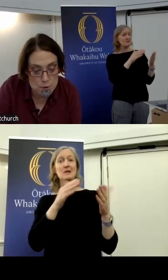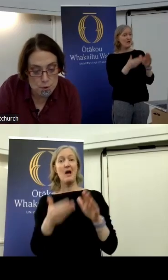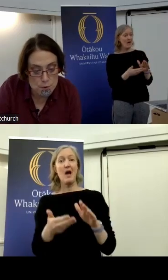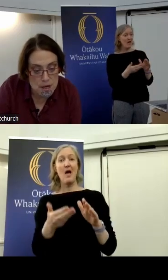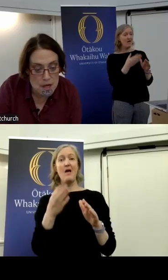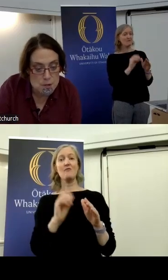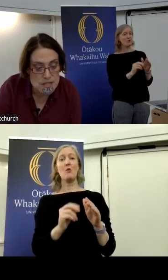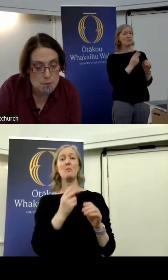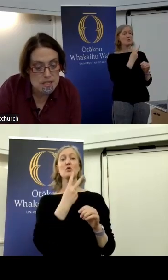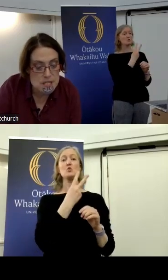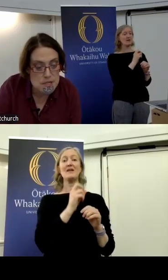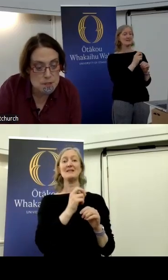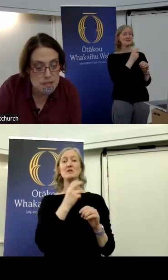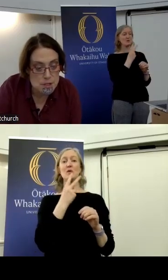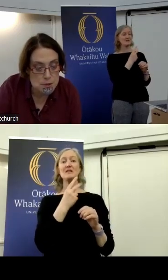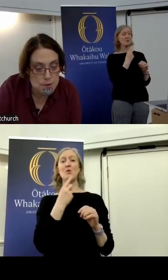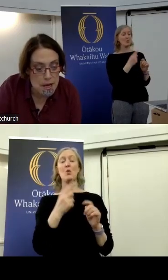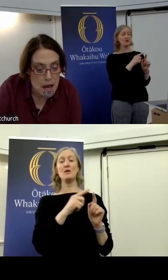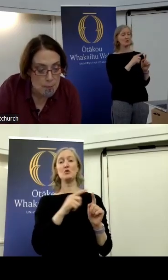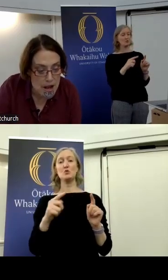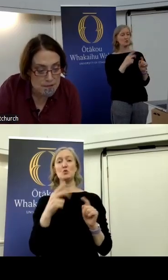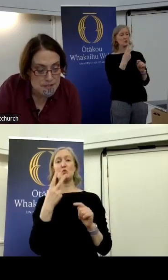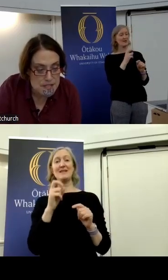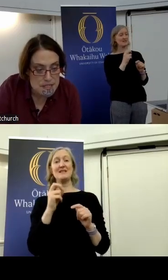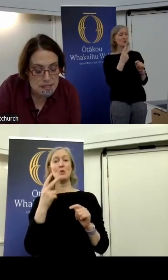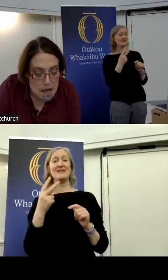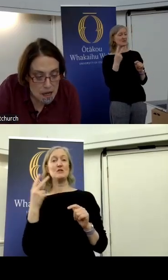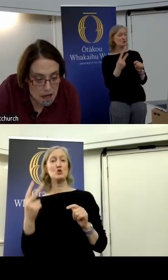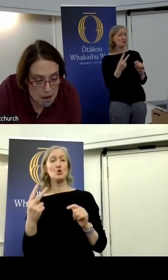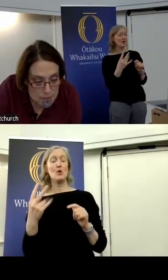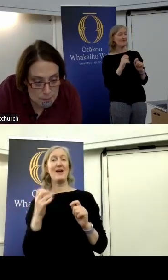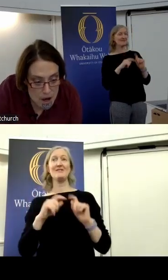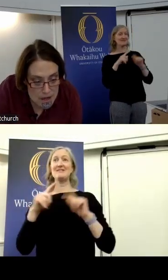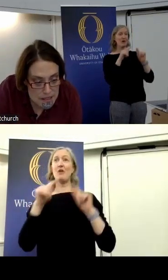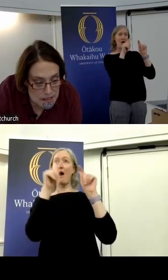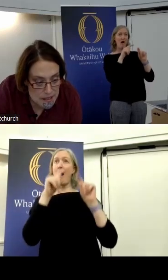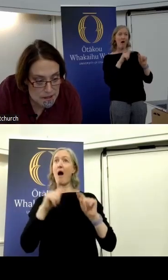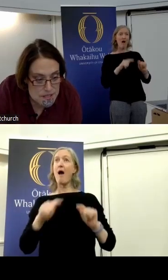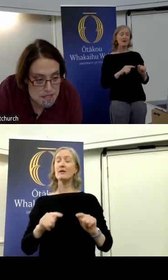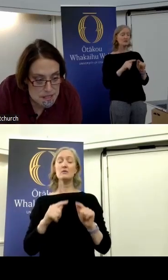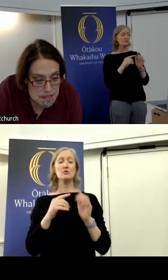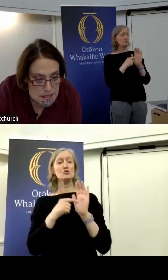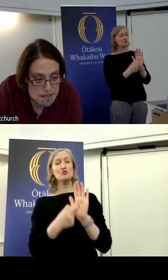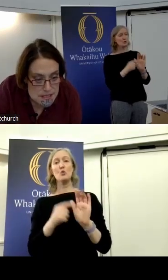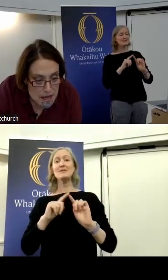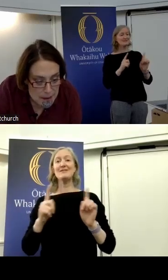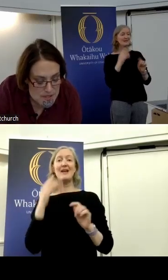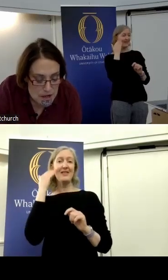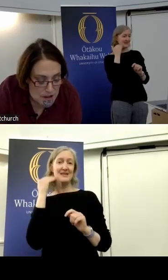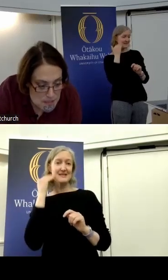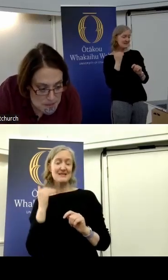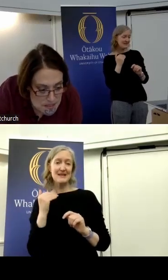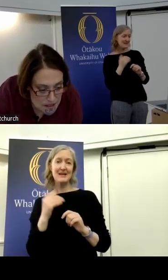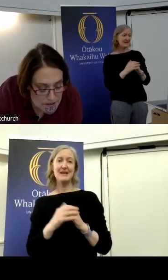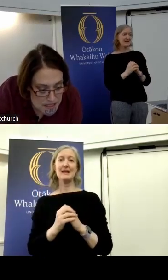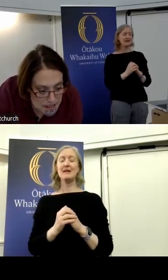2001 through 2020, 2022 by ethnicity. The Māori ethnicity is,